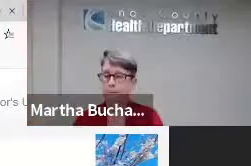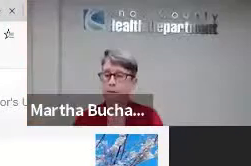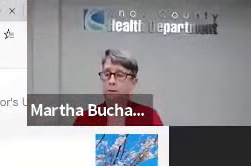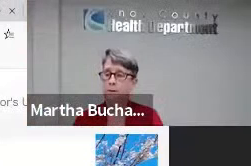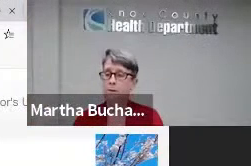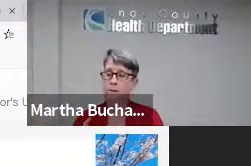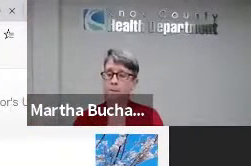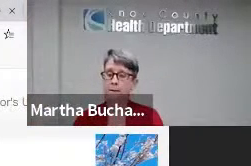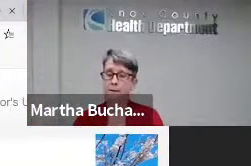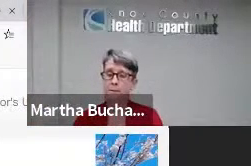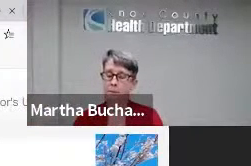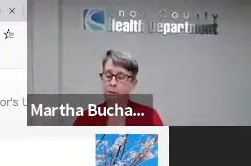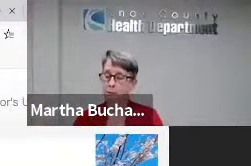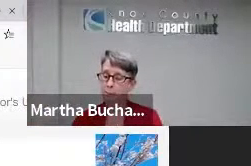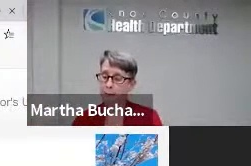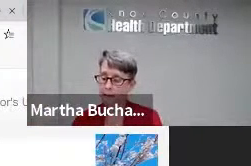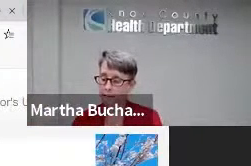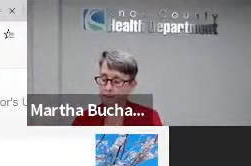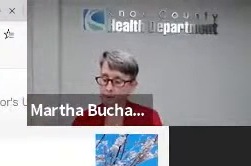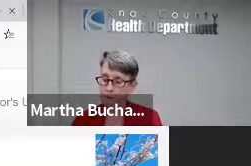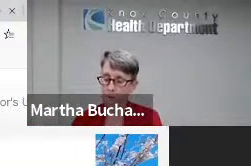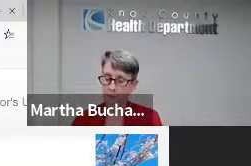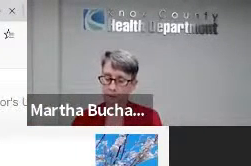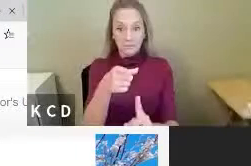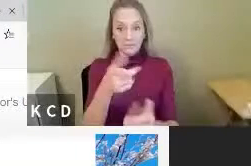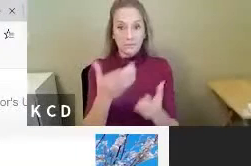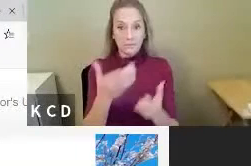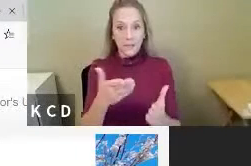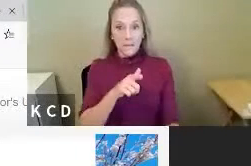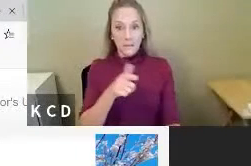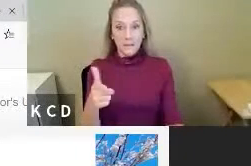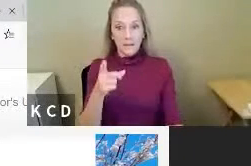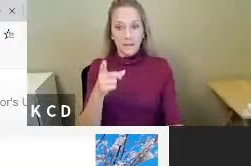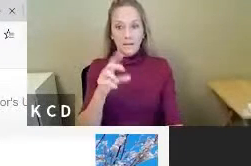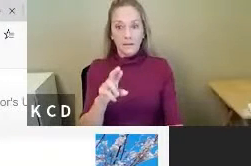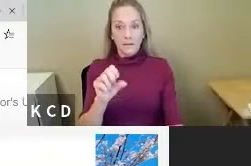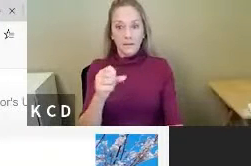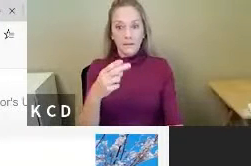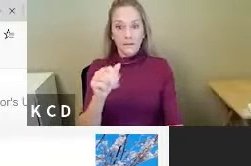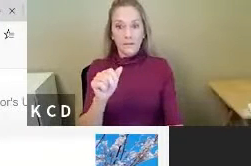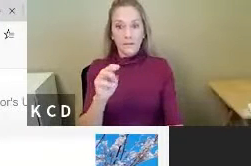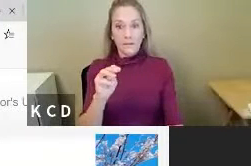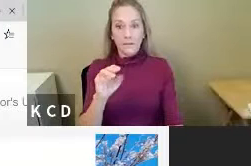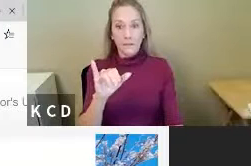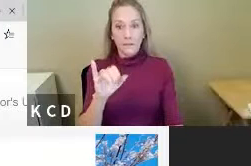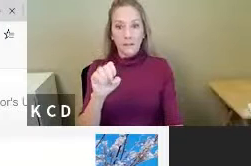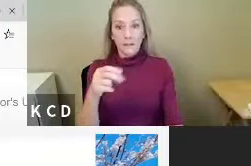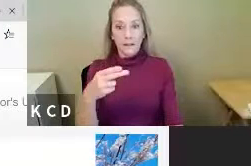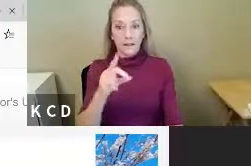And if there are questions about this in particular, I may let Dr. Shamia answer them.